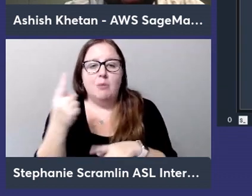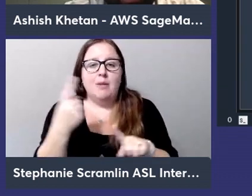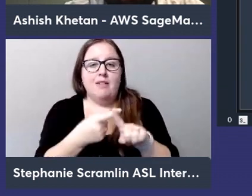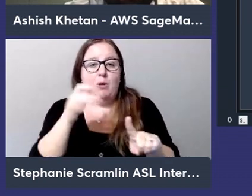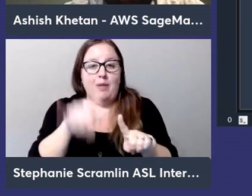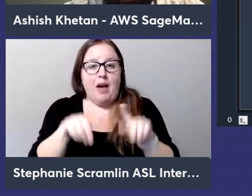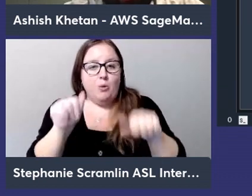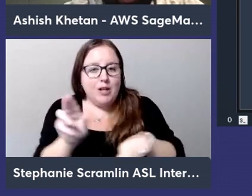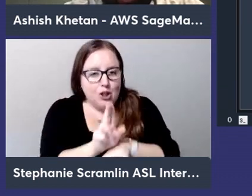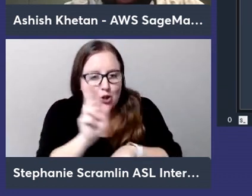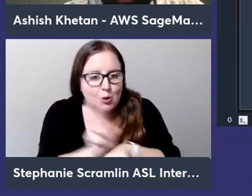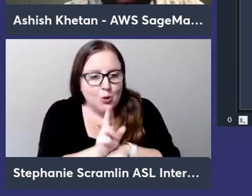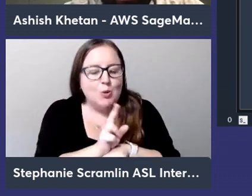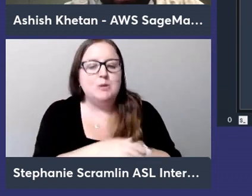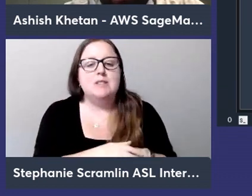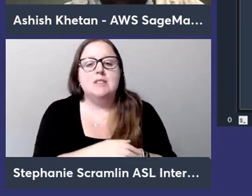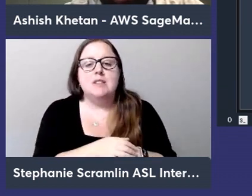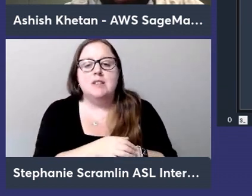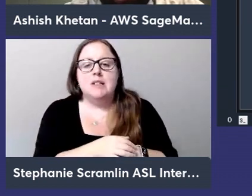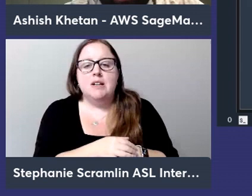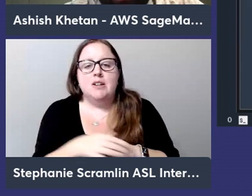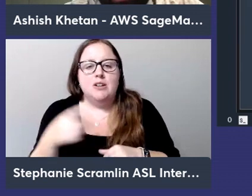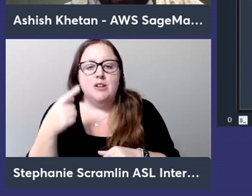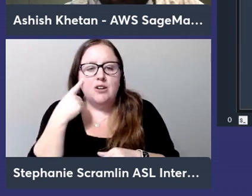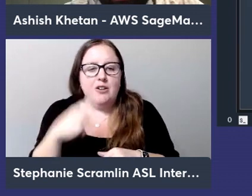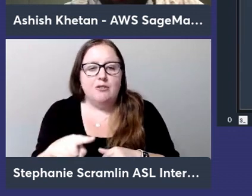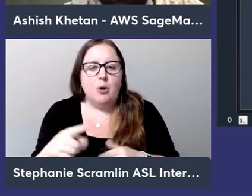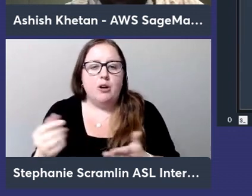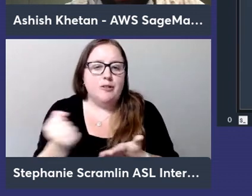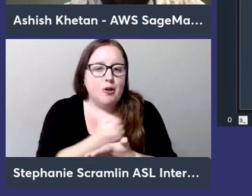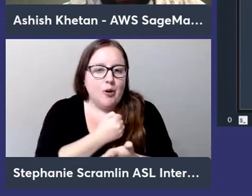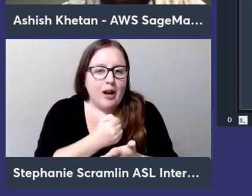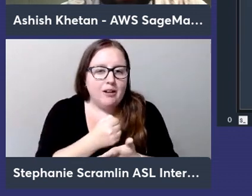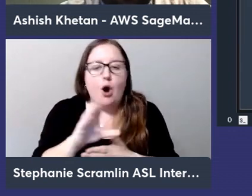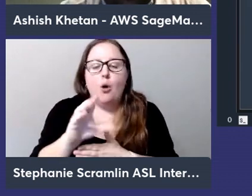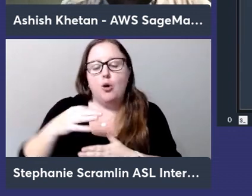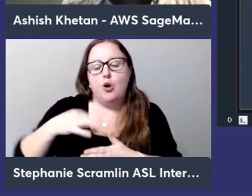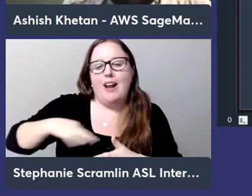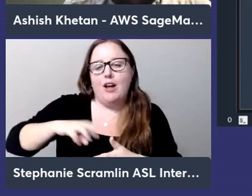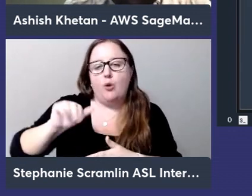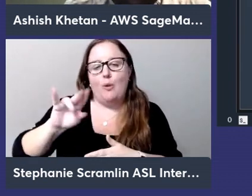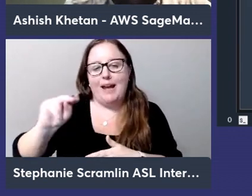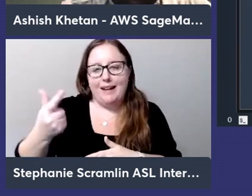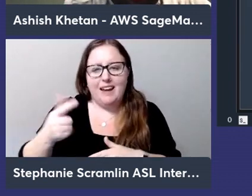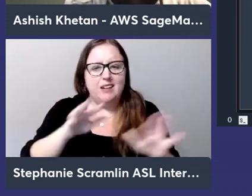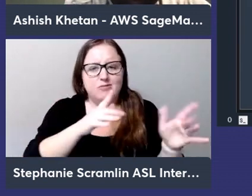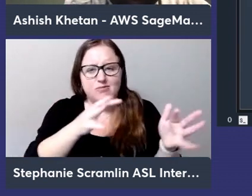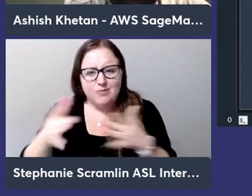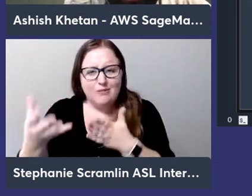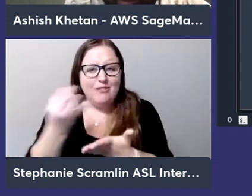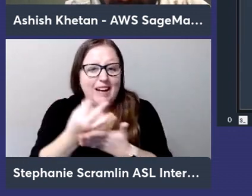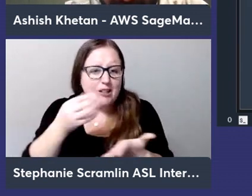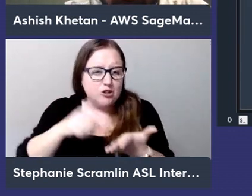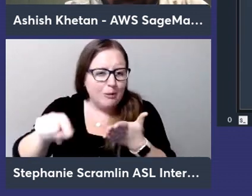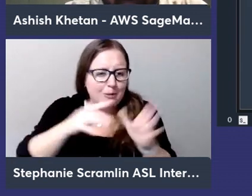use one of these templates, corporate credit rating, financial payment classification, and many others. And similarly, we have